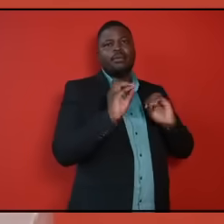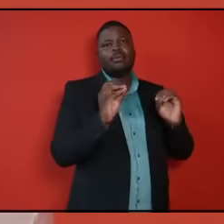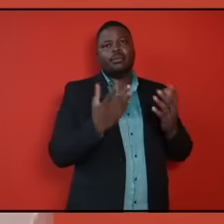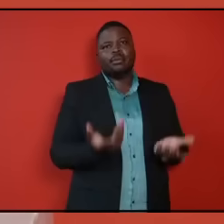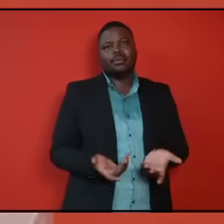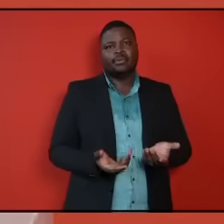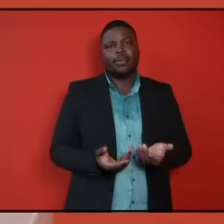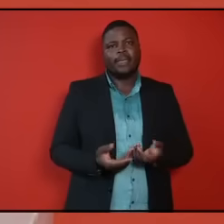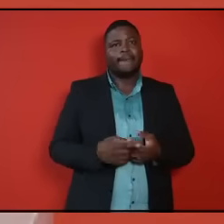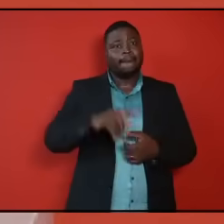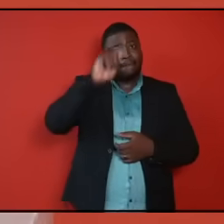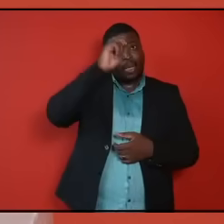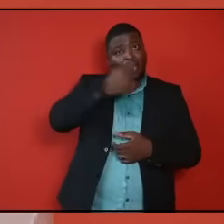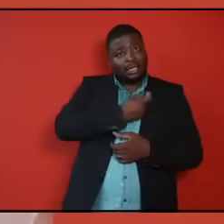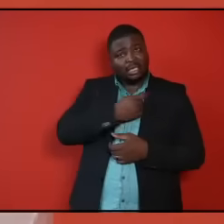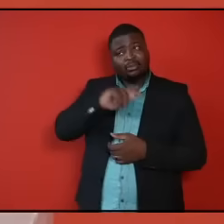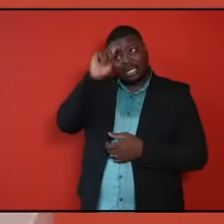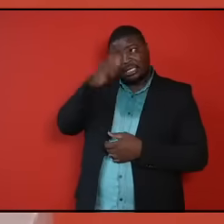the